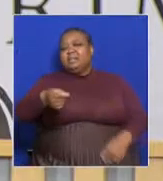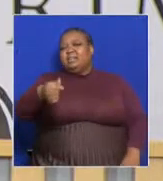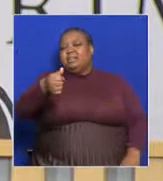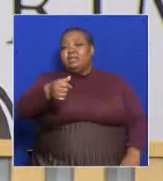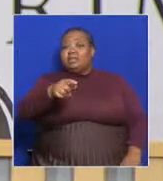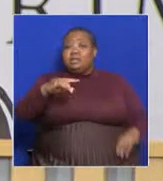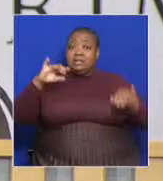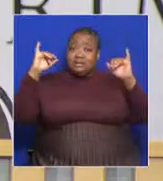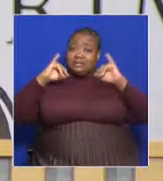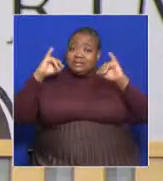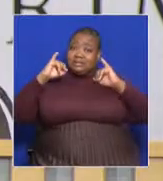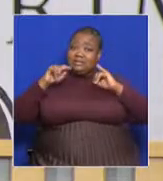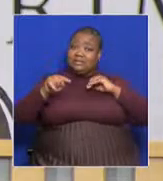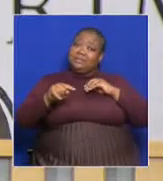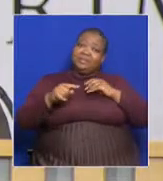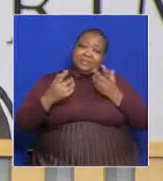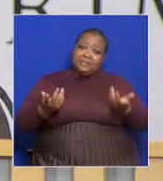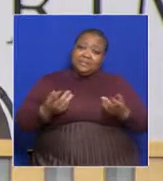did you not